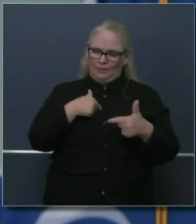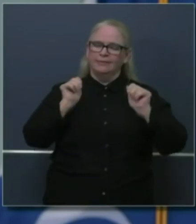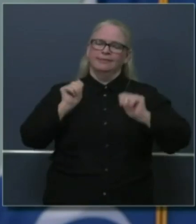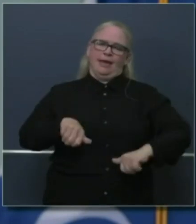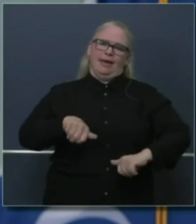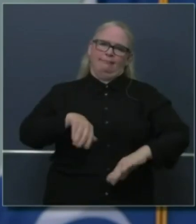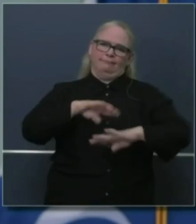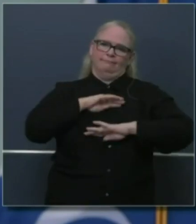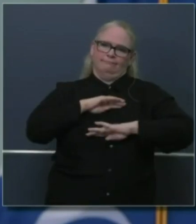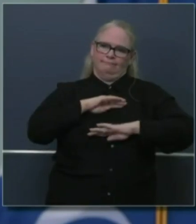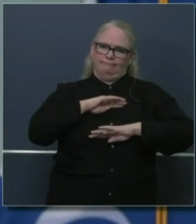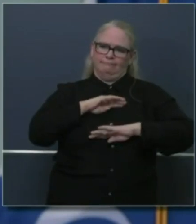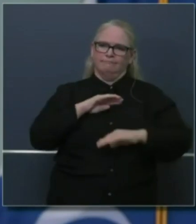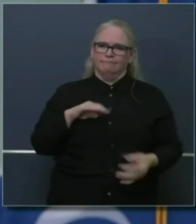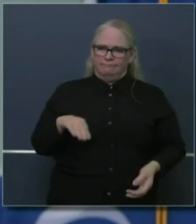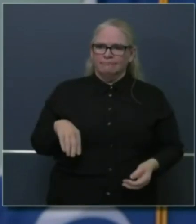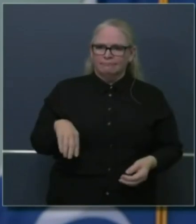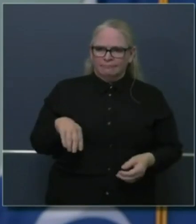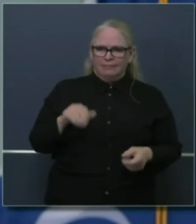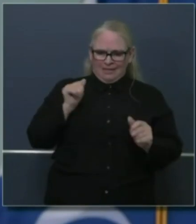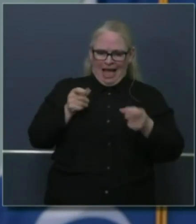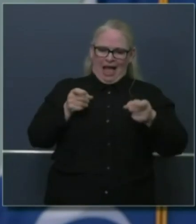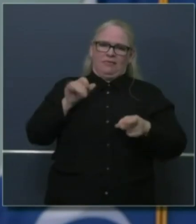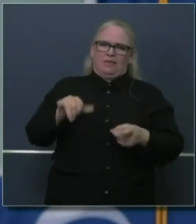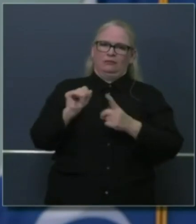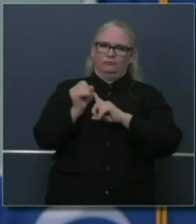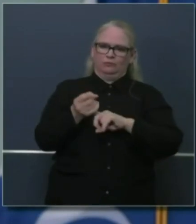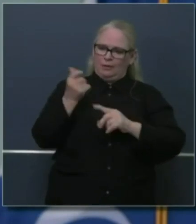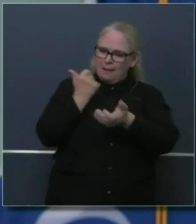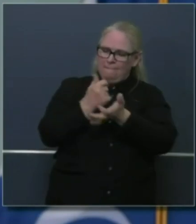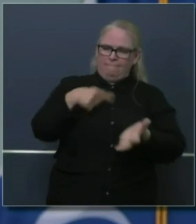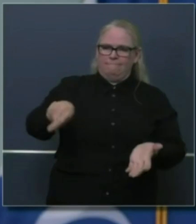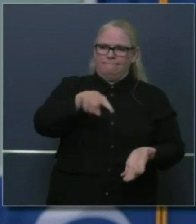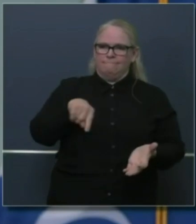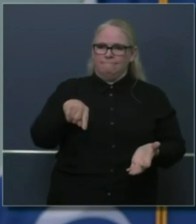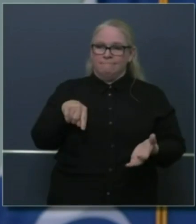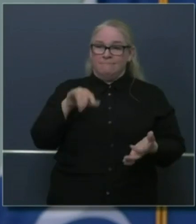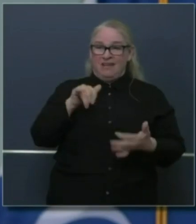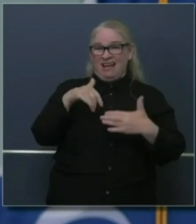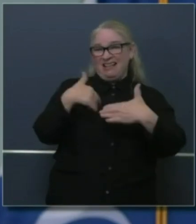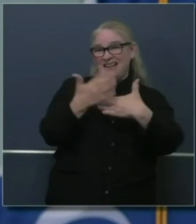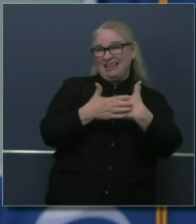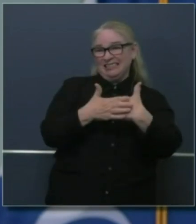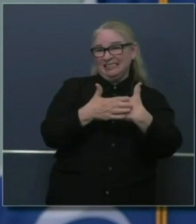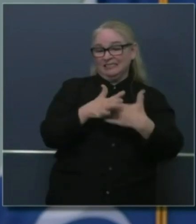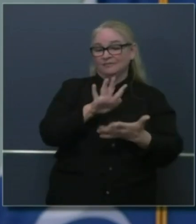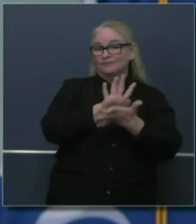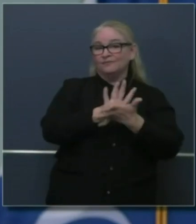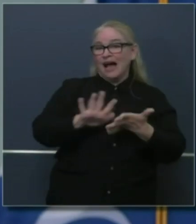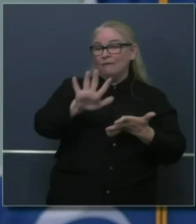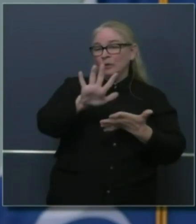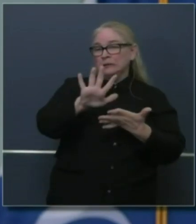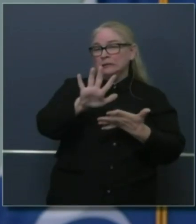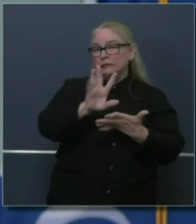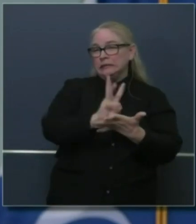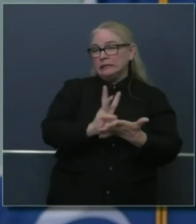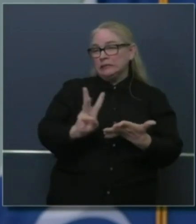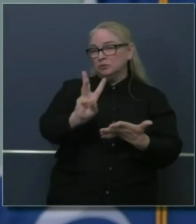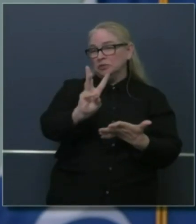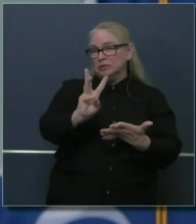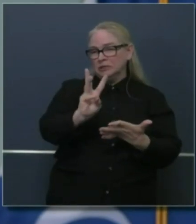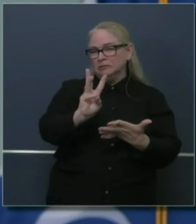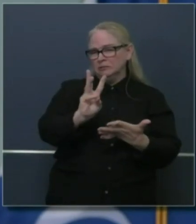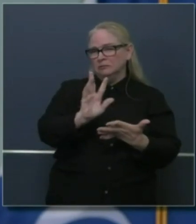together. And so that's the spirit we're going to bring in to the next 5 or so weeks as we try to work through our balanced